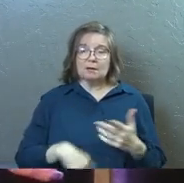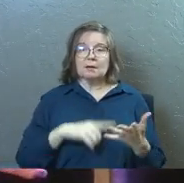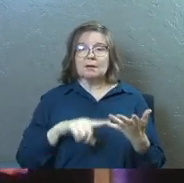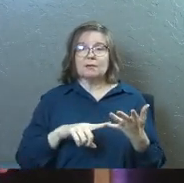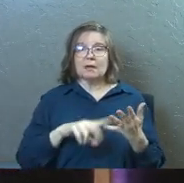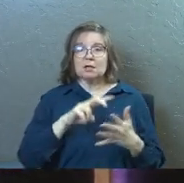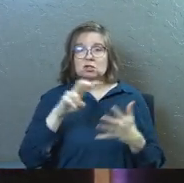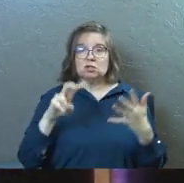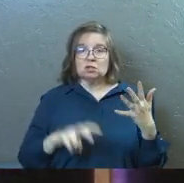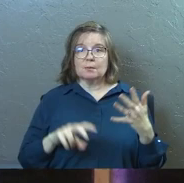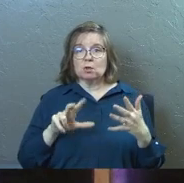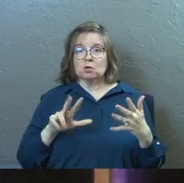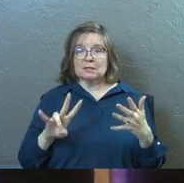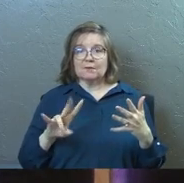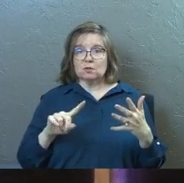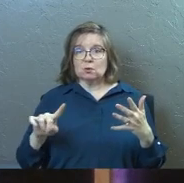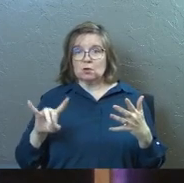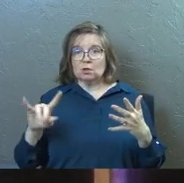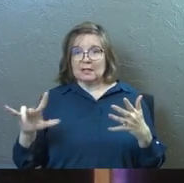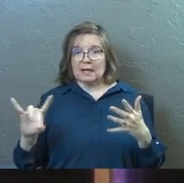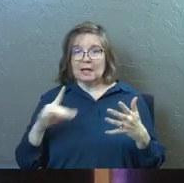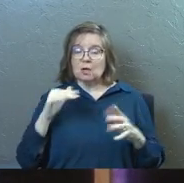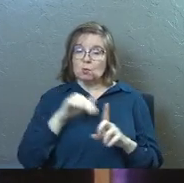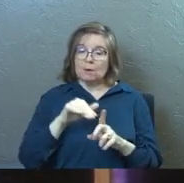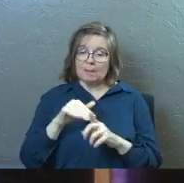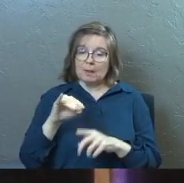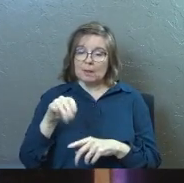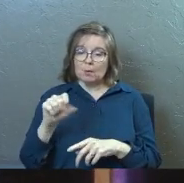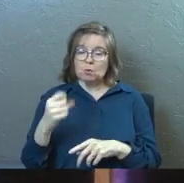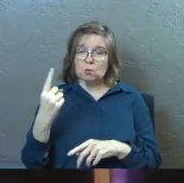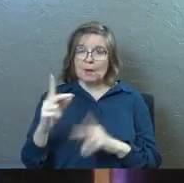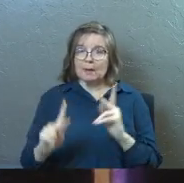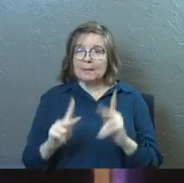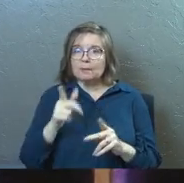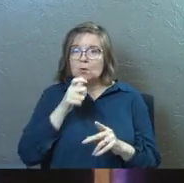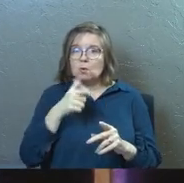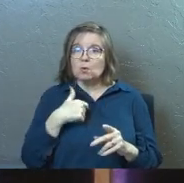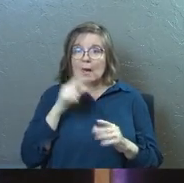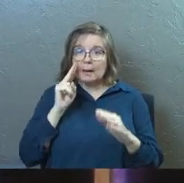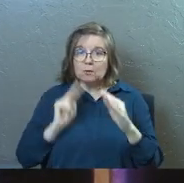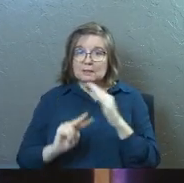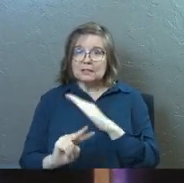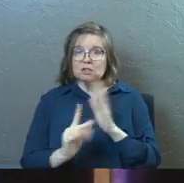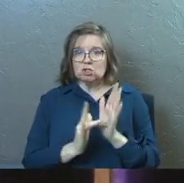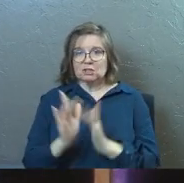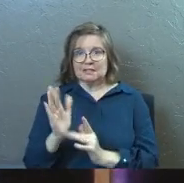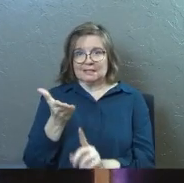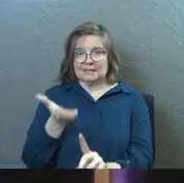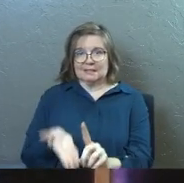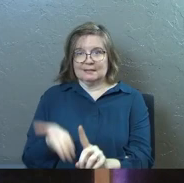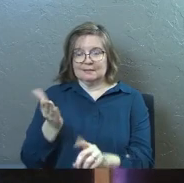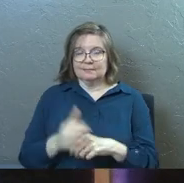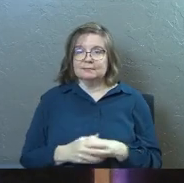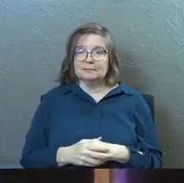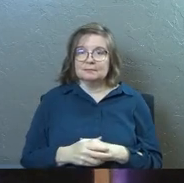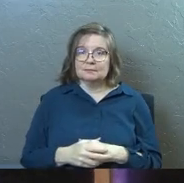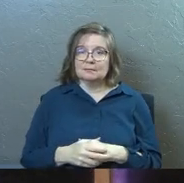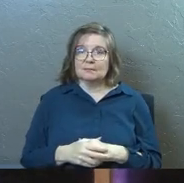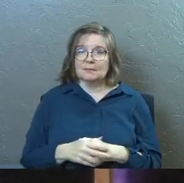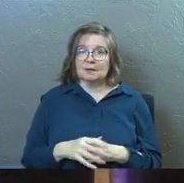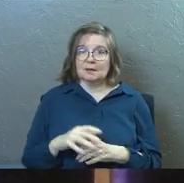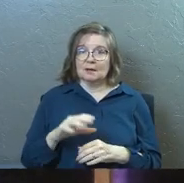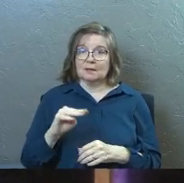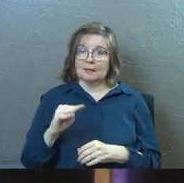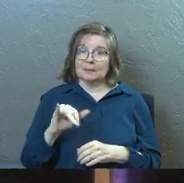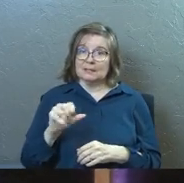then he jumps to 37 to 38. And he reminds them that Moses is one of the people who had predicted Jesus, the coming